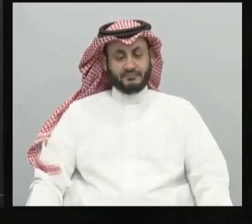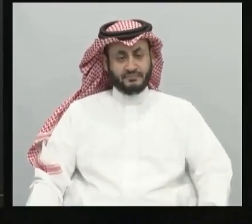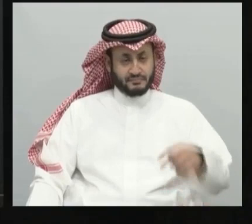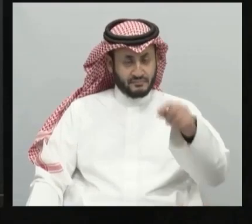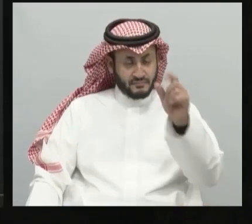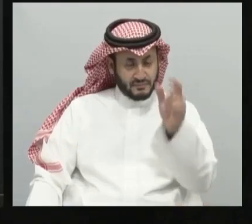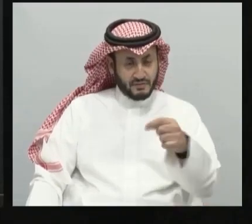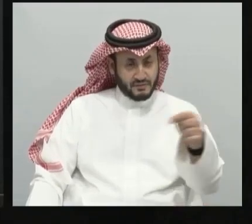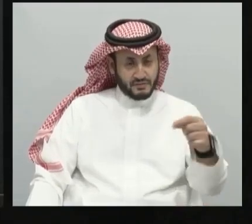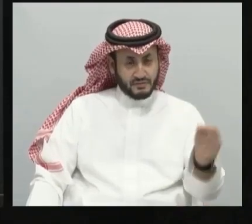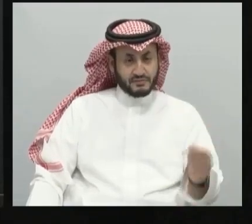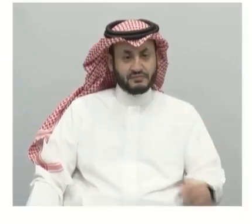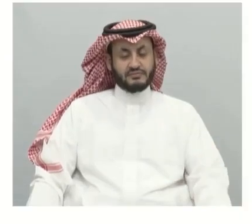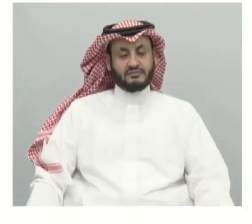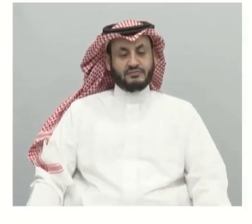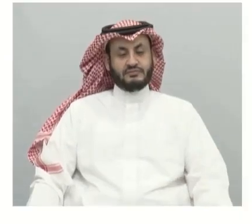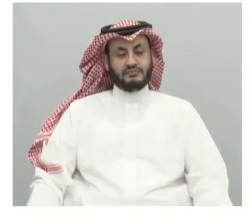double check your answers, okay?